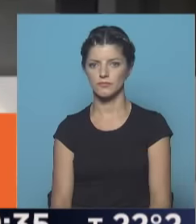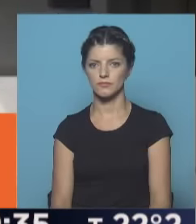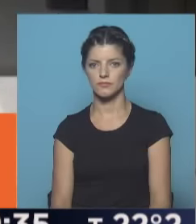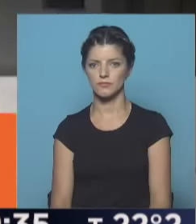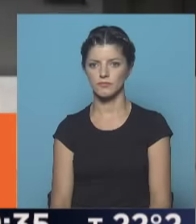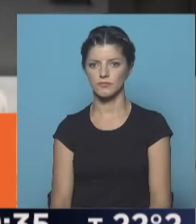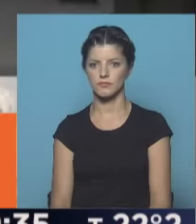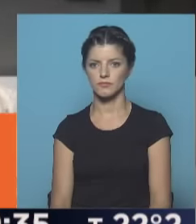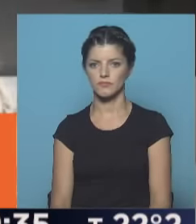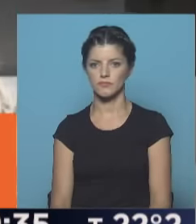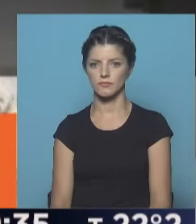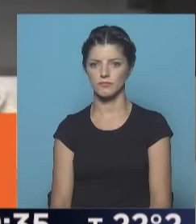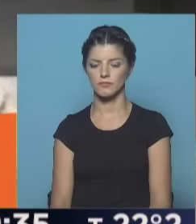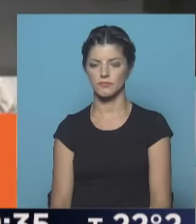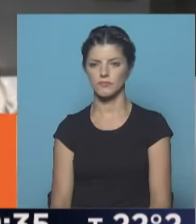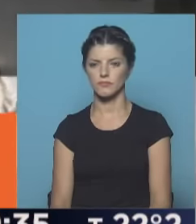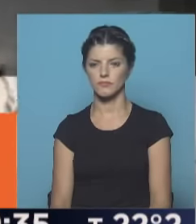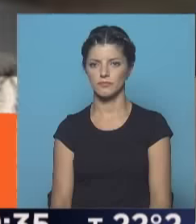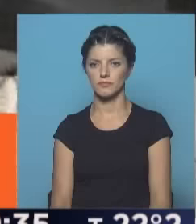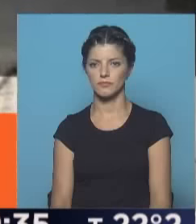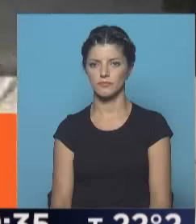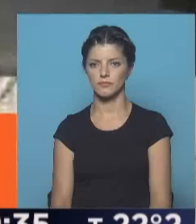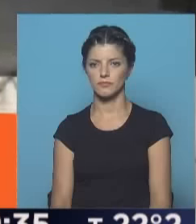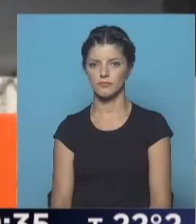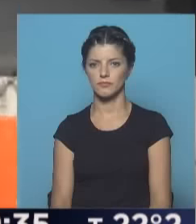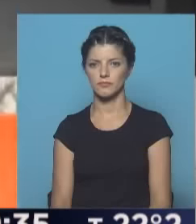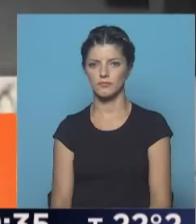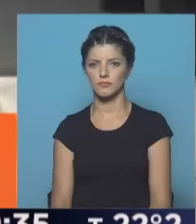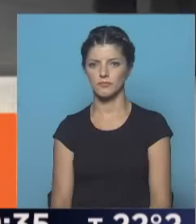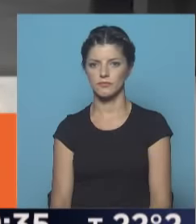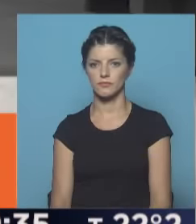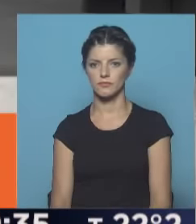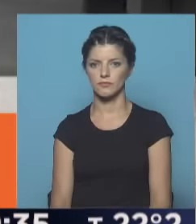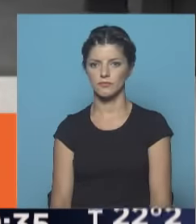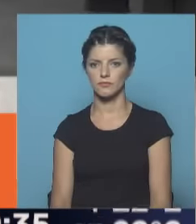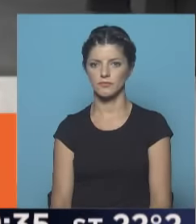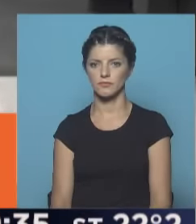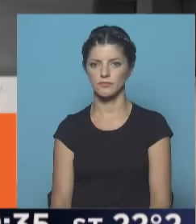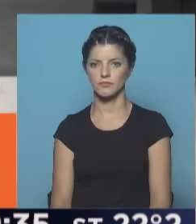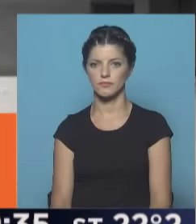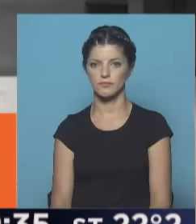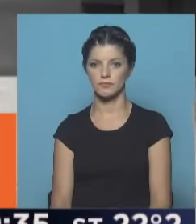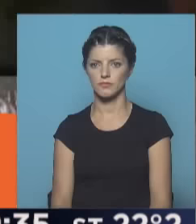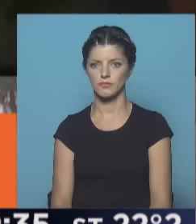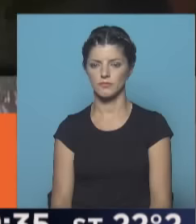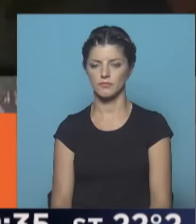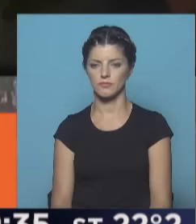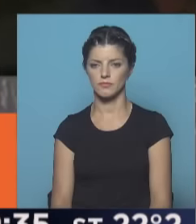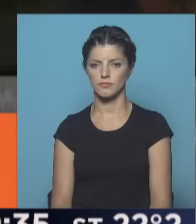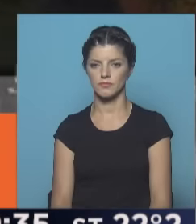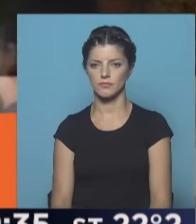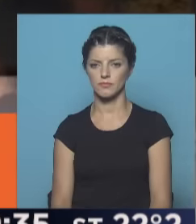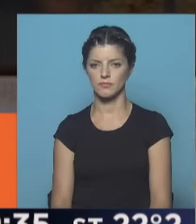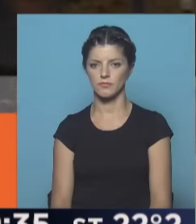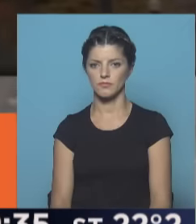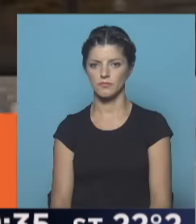more knows the people, understand the people. She has made some, you know, errors, but you can forgive. And which